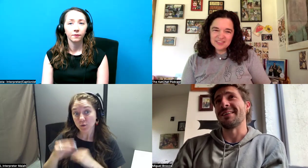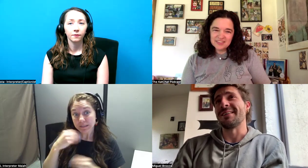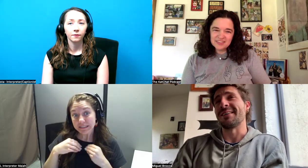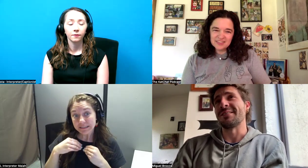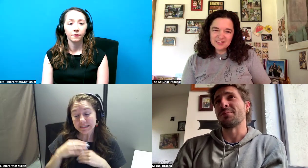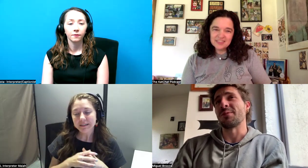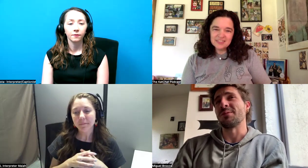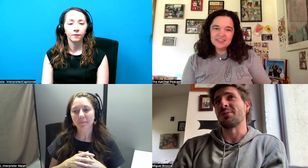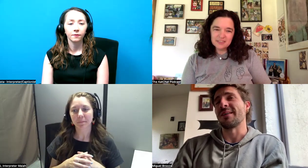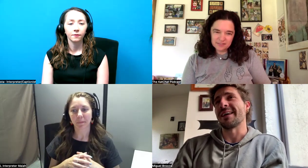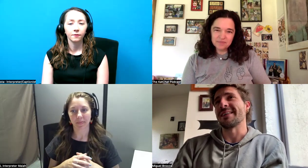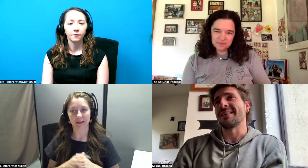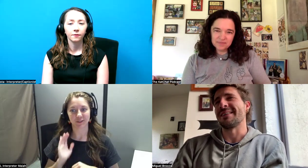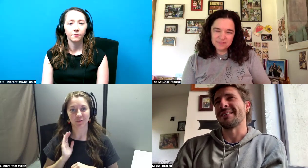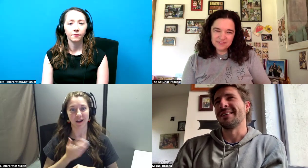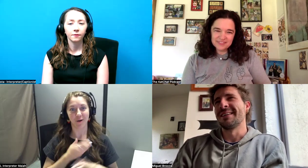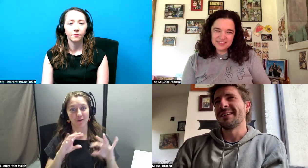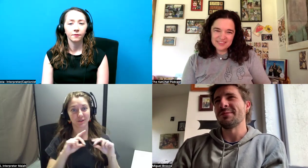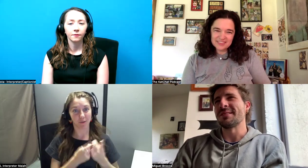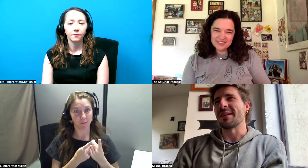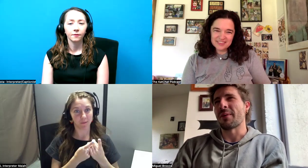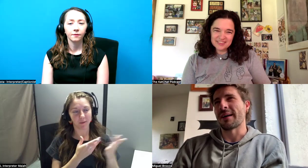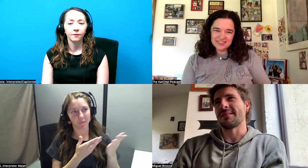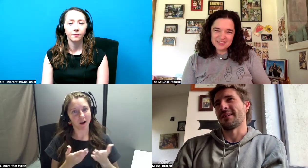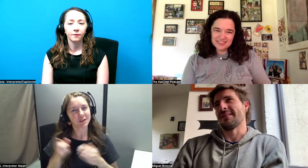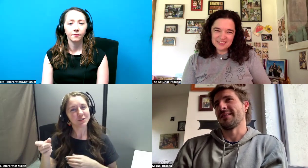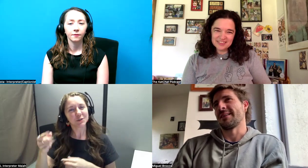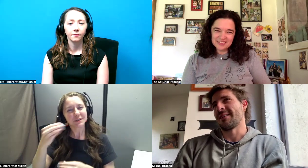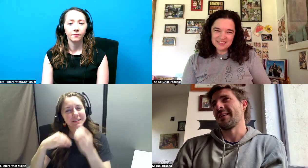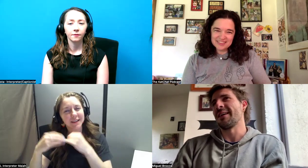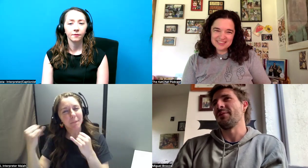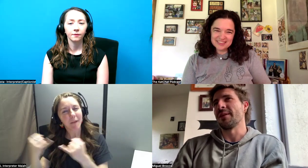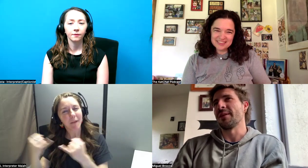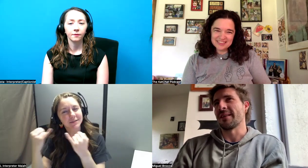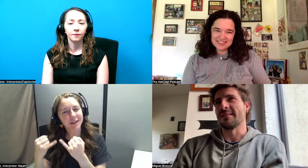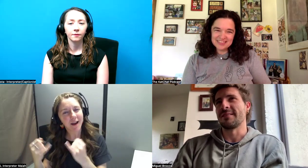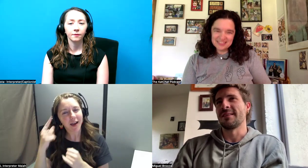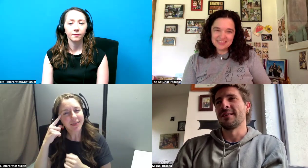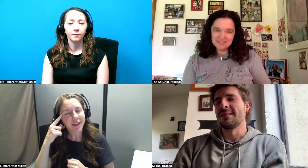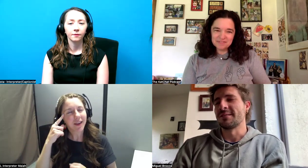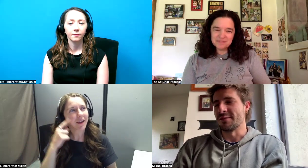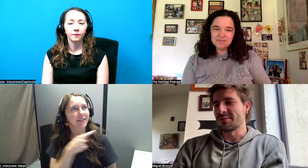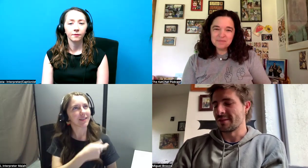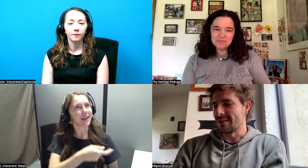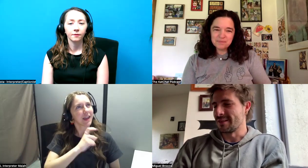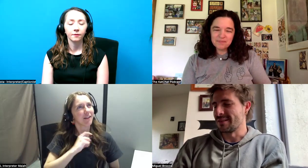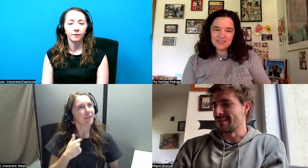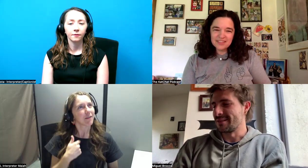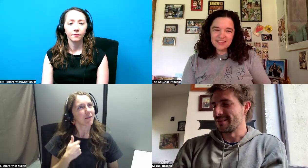and our department brought like she was eating pasta, I think, and they gave me like this sort